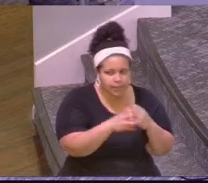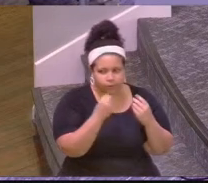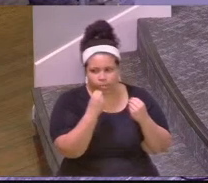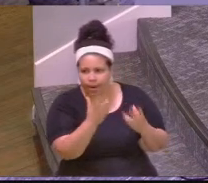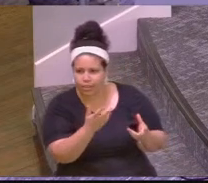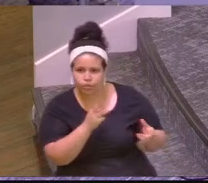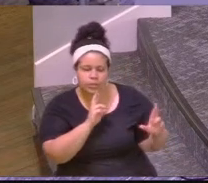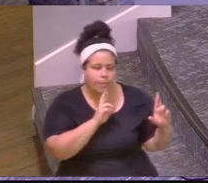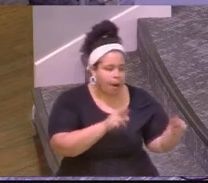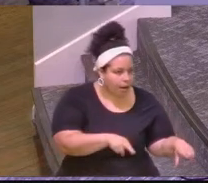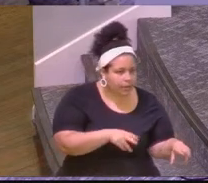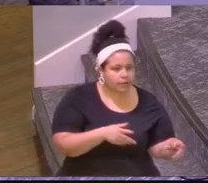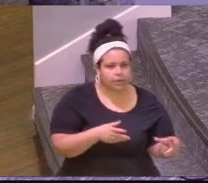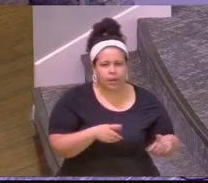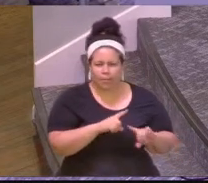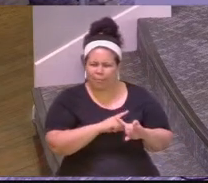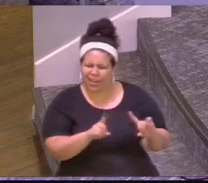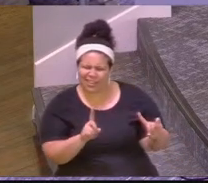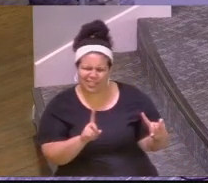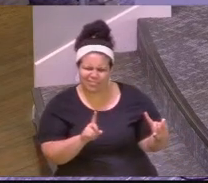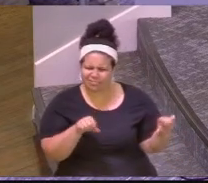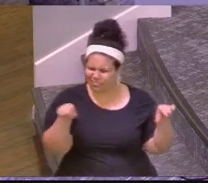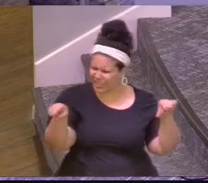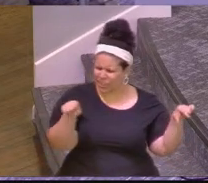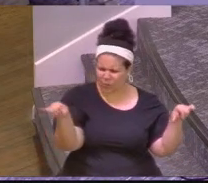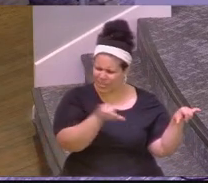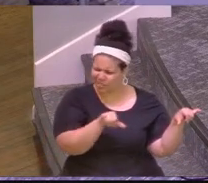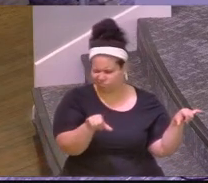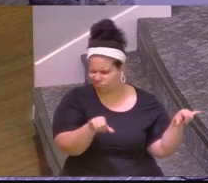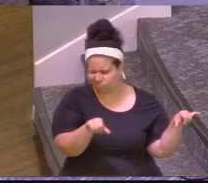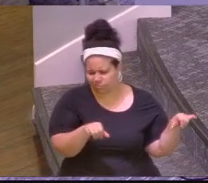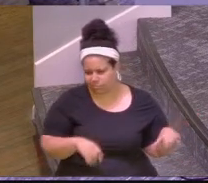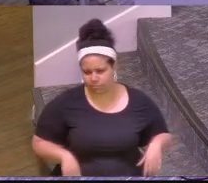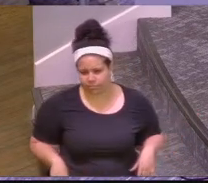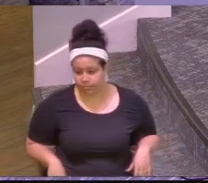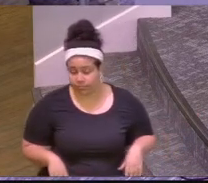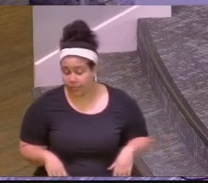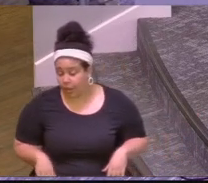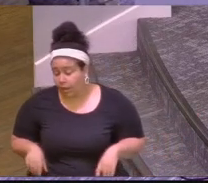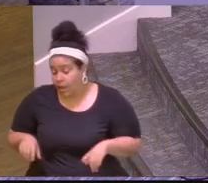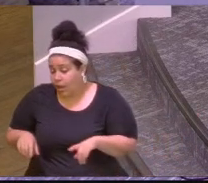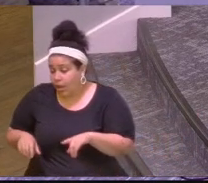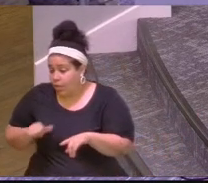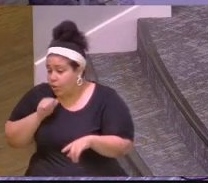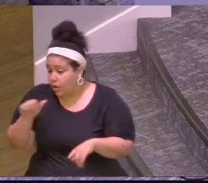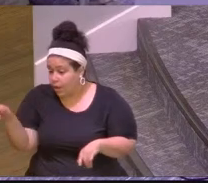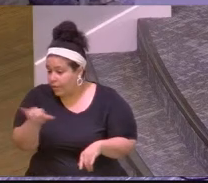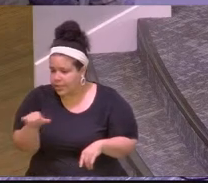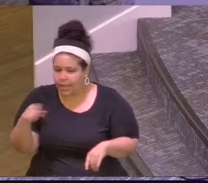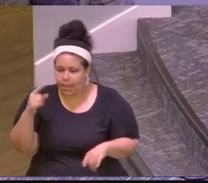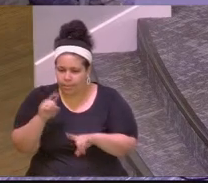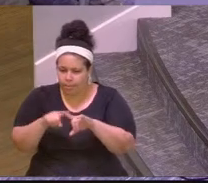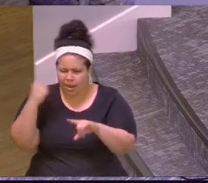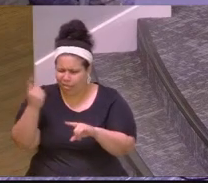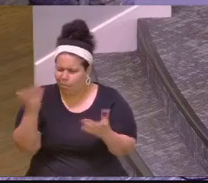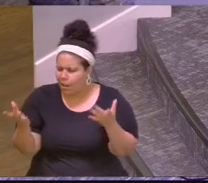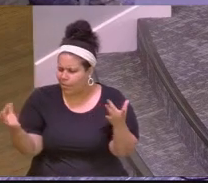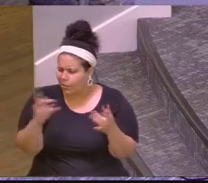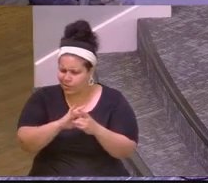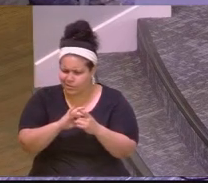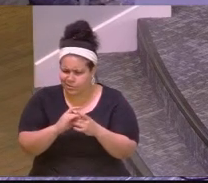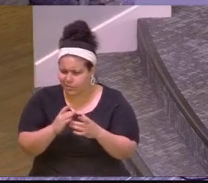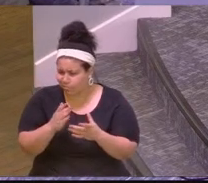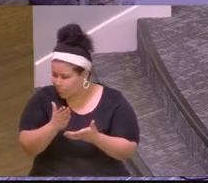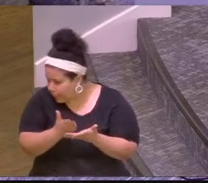that information. But I don't think that these are the same thing. No, I don't think they're the same. I just thought there was some relationship there. But right.